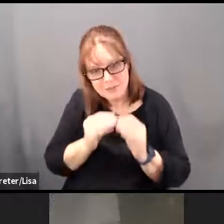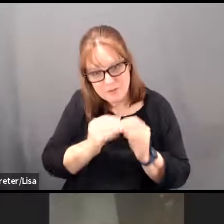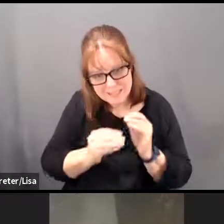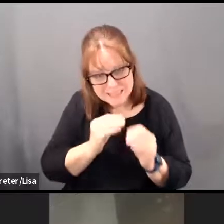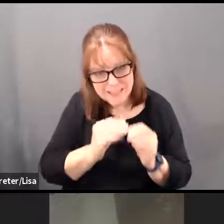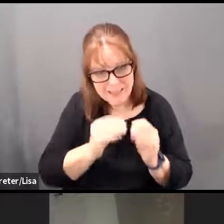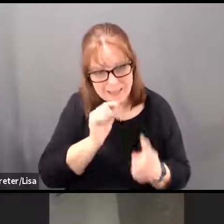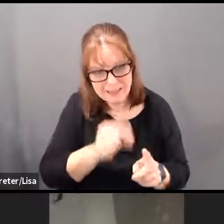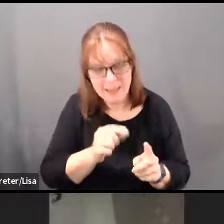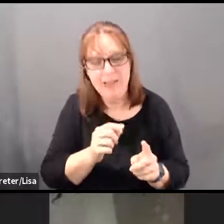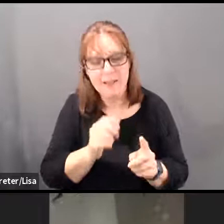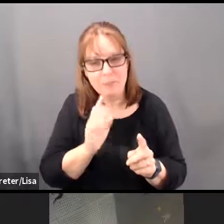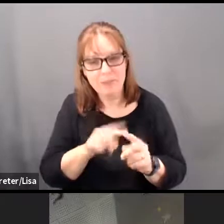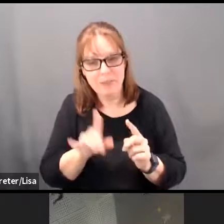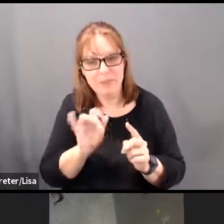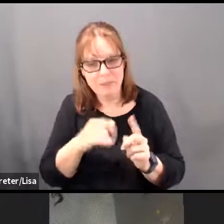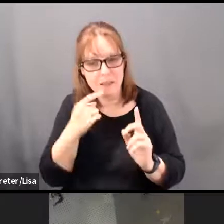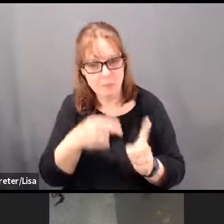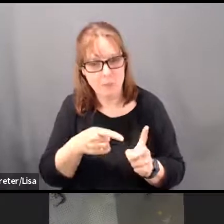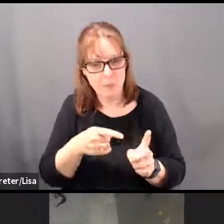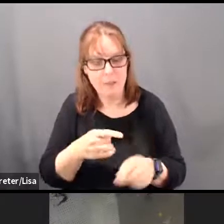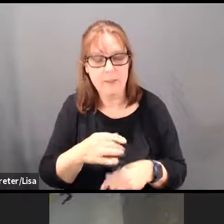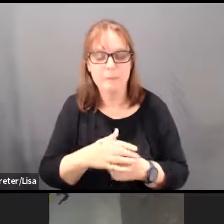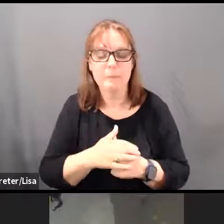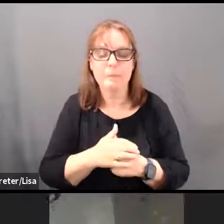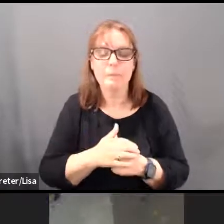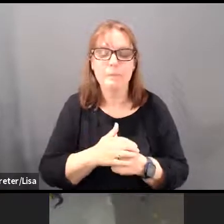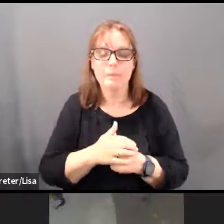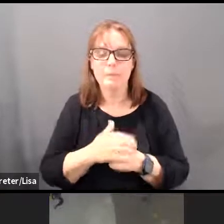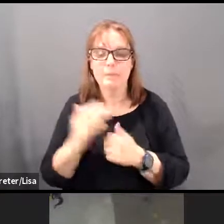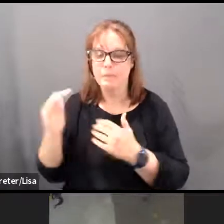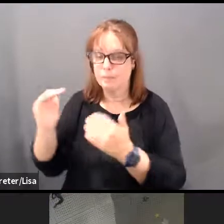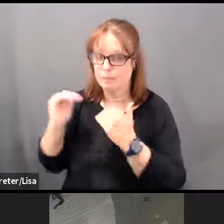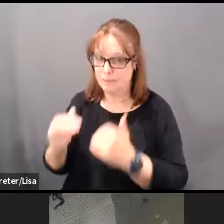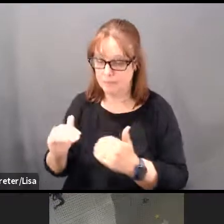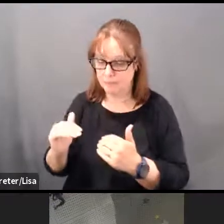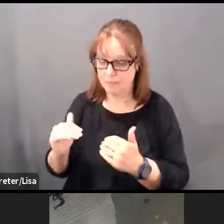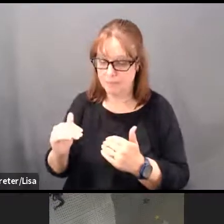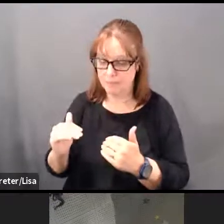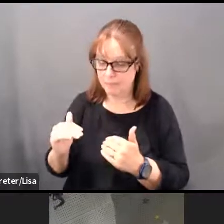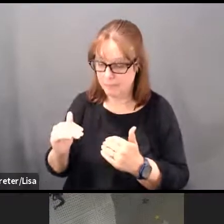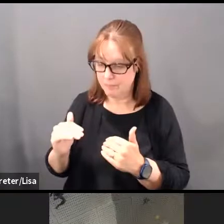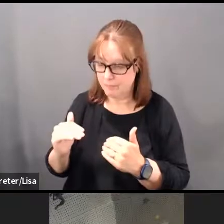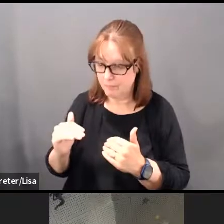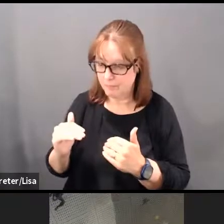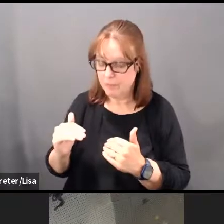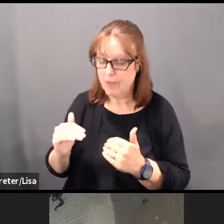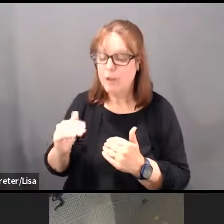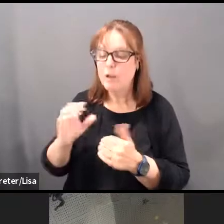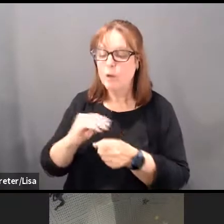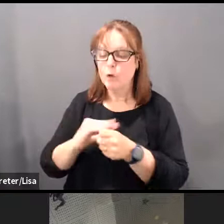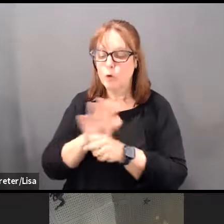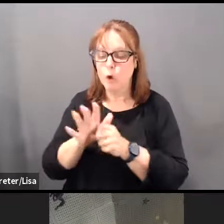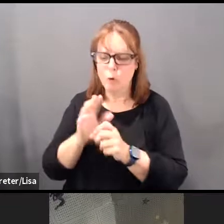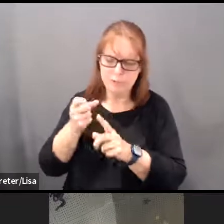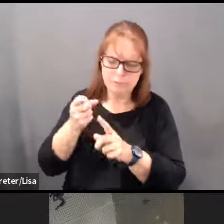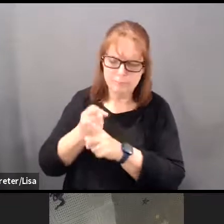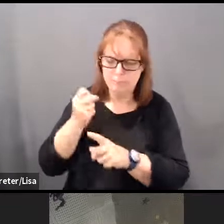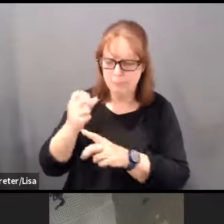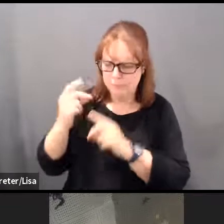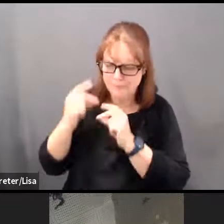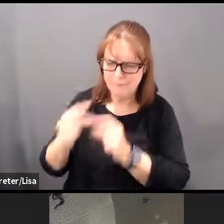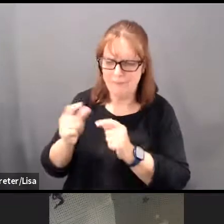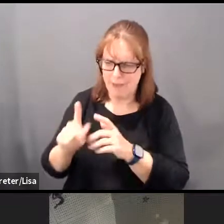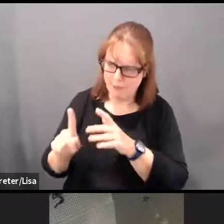was your next question, Alicia? Yes. So given the fact that COVID came at us as such a rush and it was so sudden, do you feel